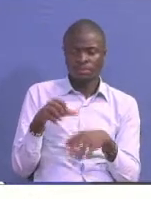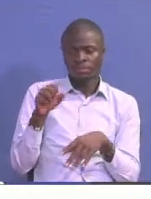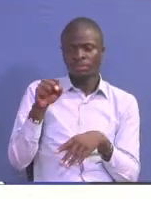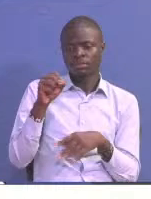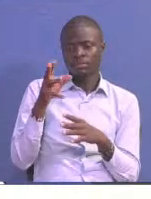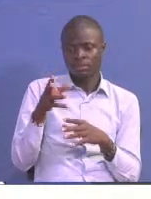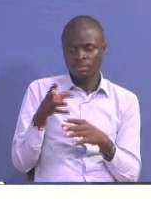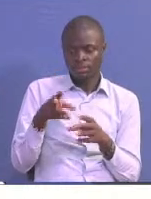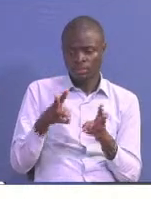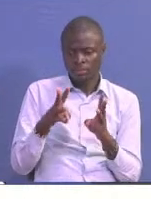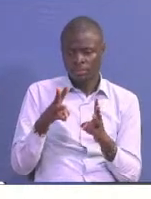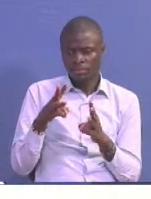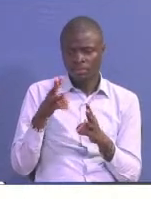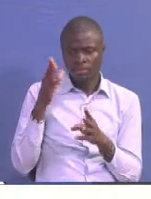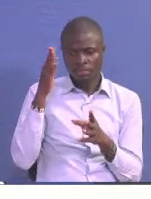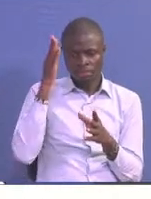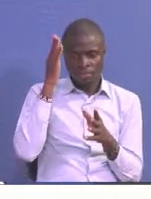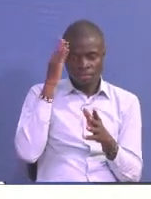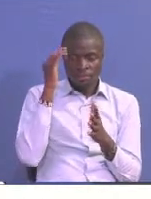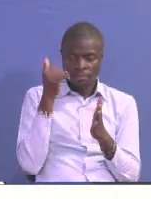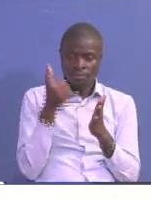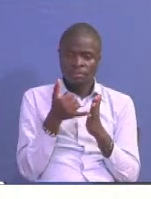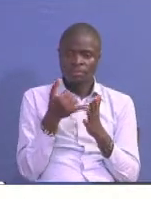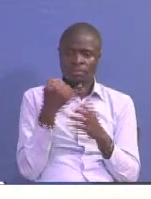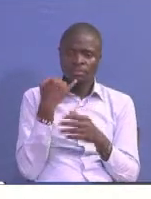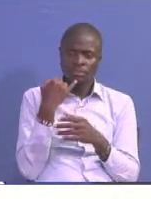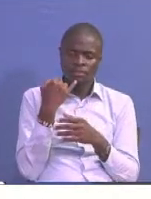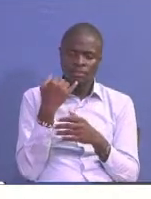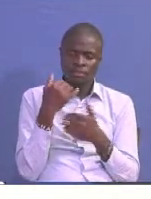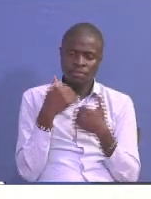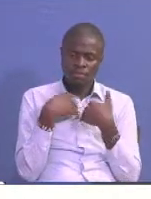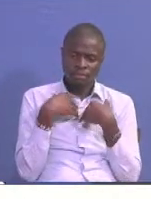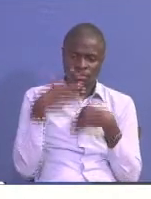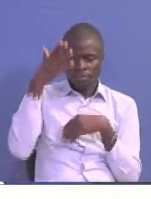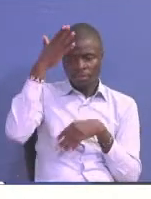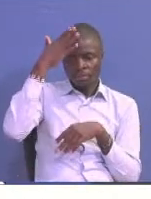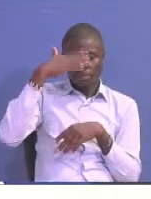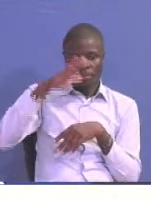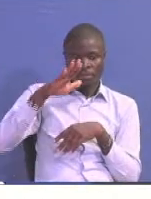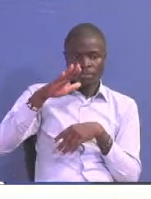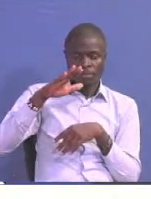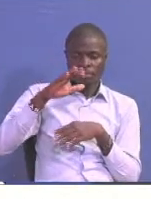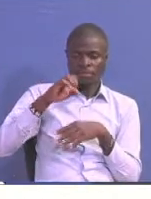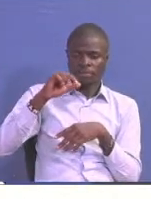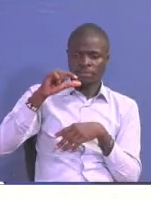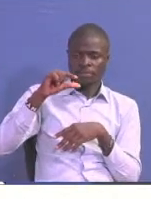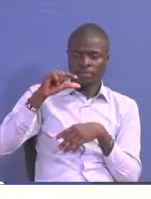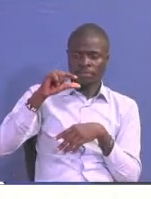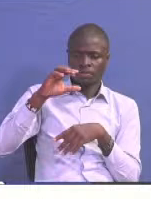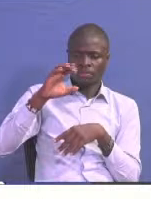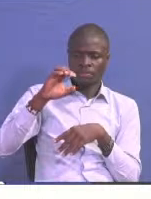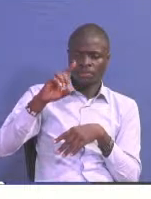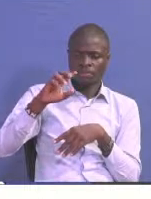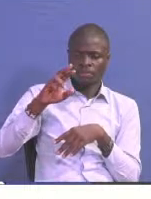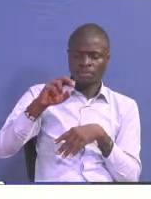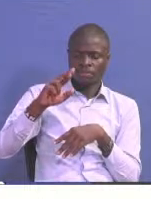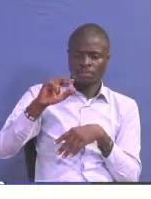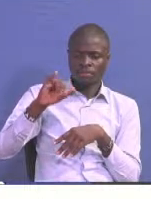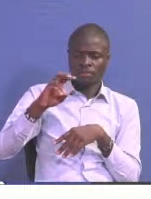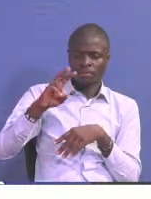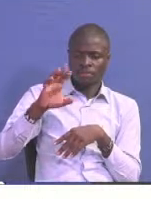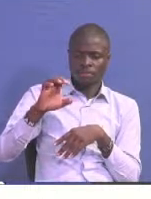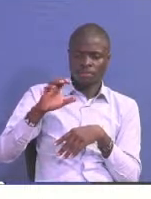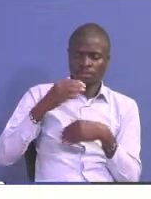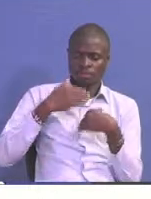Politicians, the way we know it is, we have the parliament, we have the executive, and we have